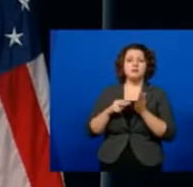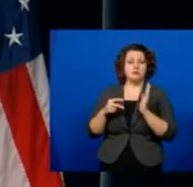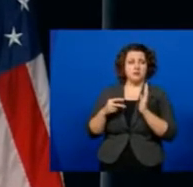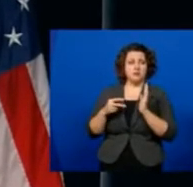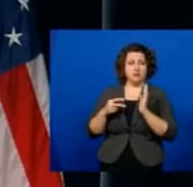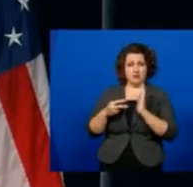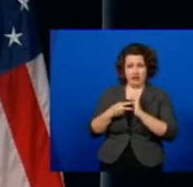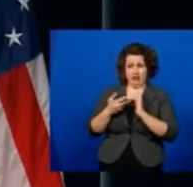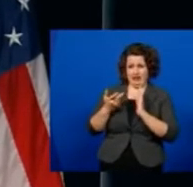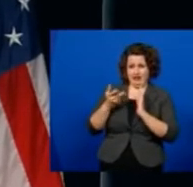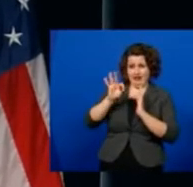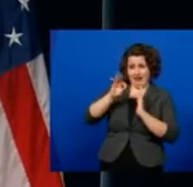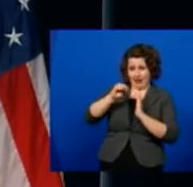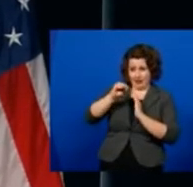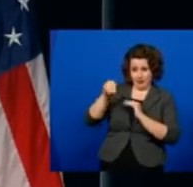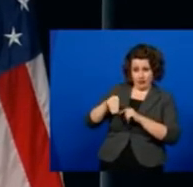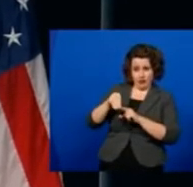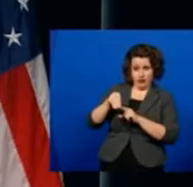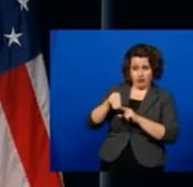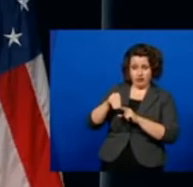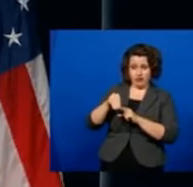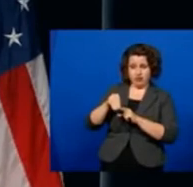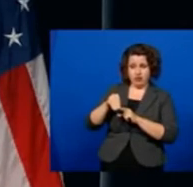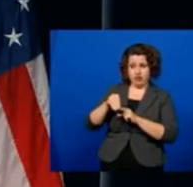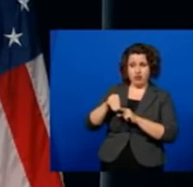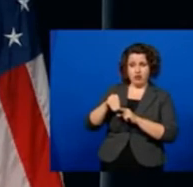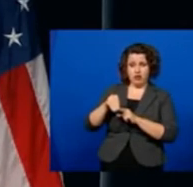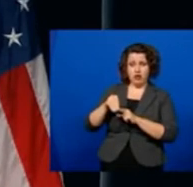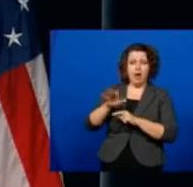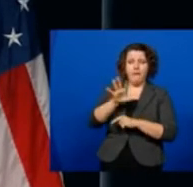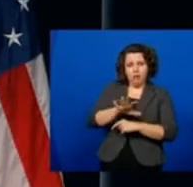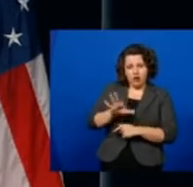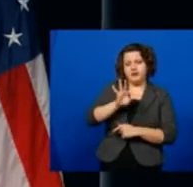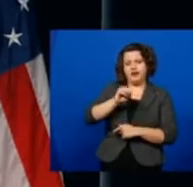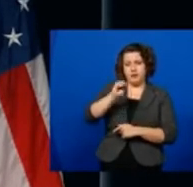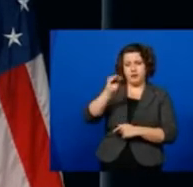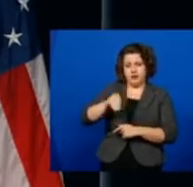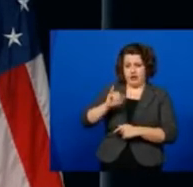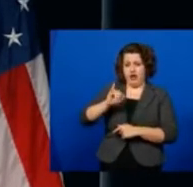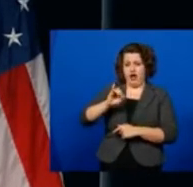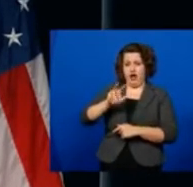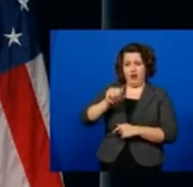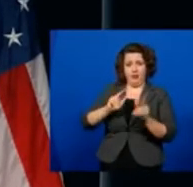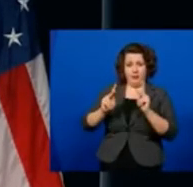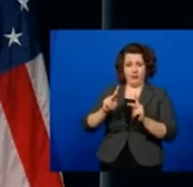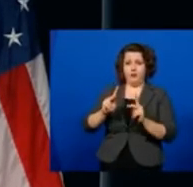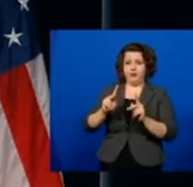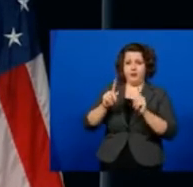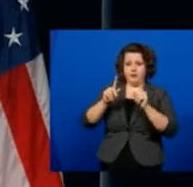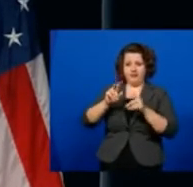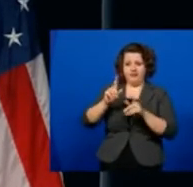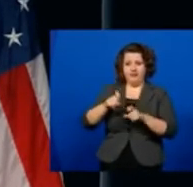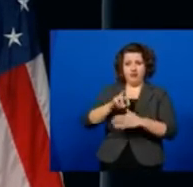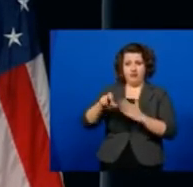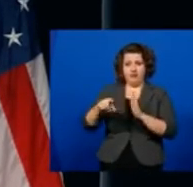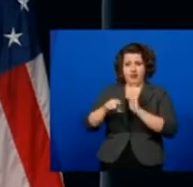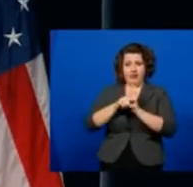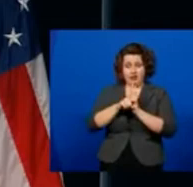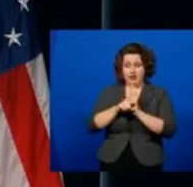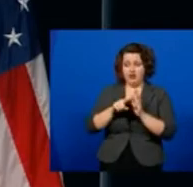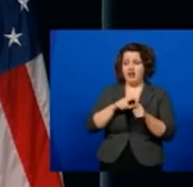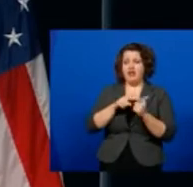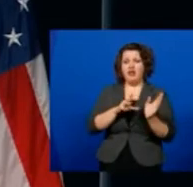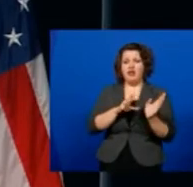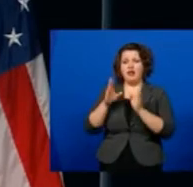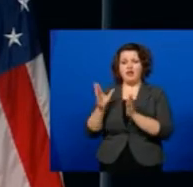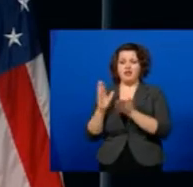look at 90% of Iowans, approximately 90% of Iowans tested are negative, and then a smaller percentage